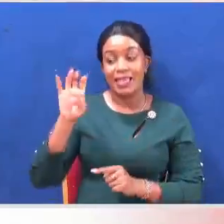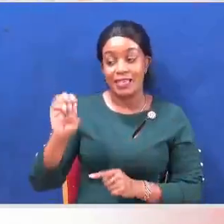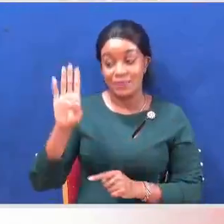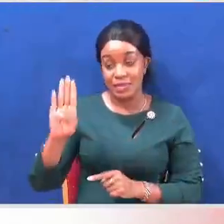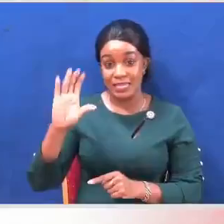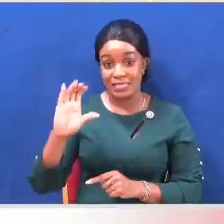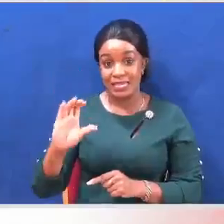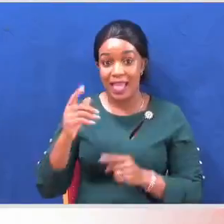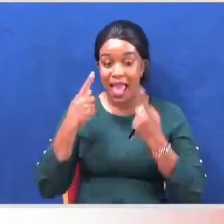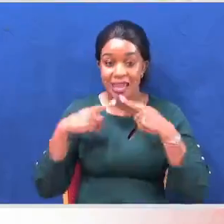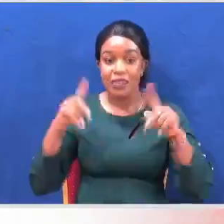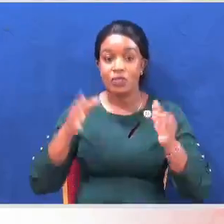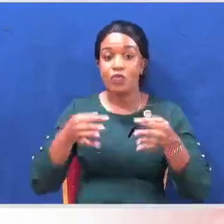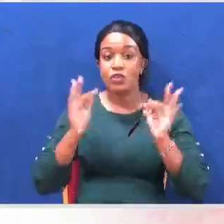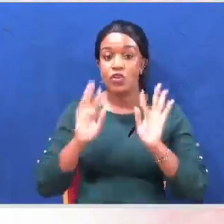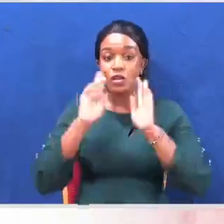the official results.